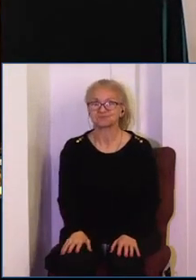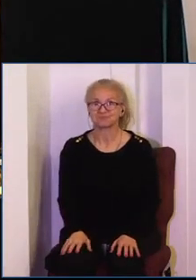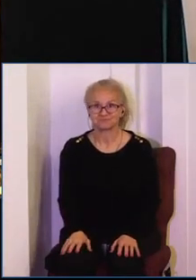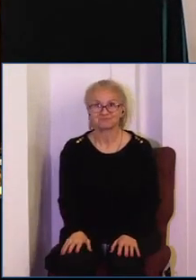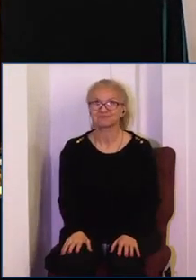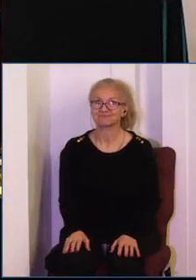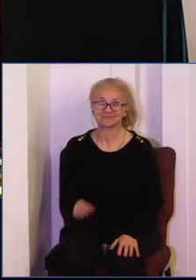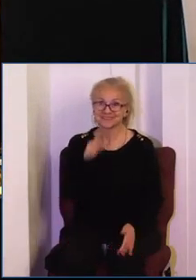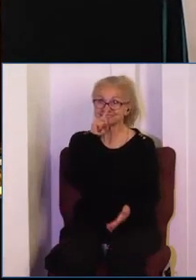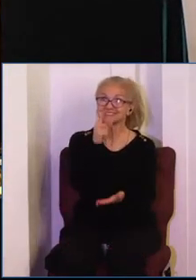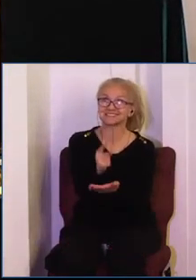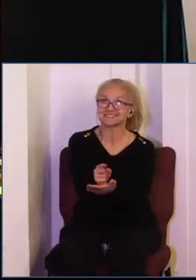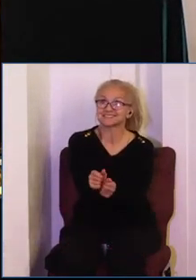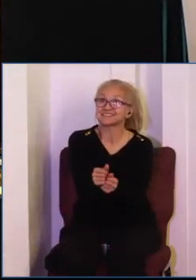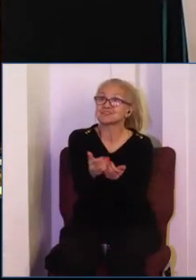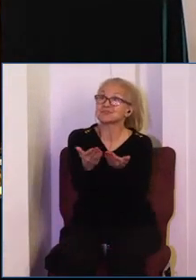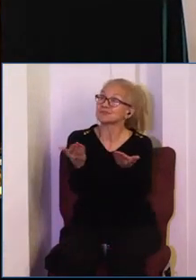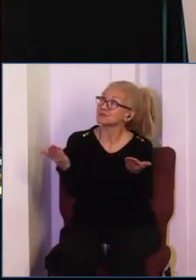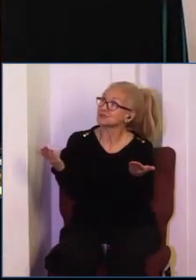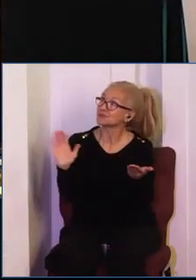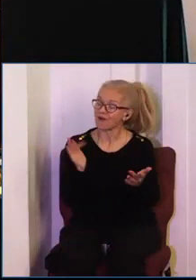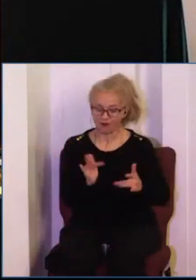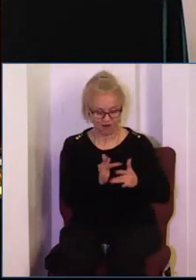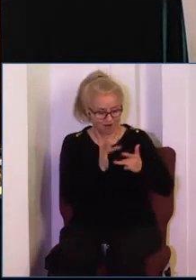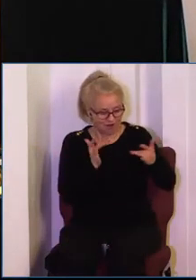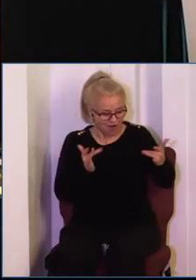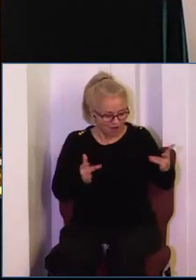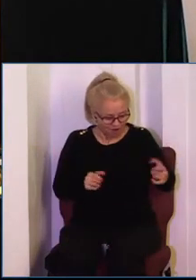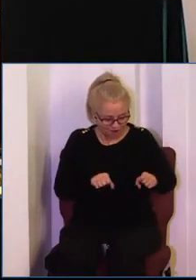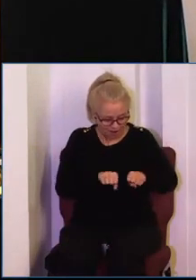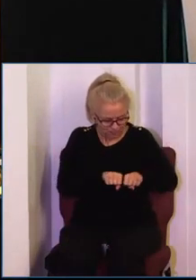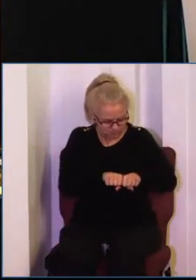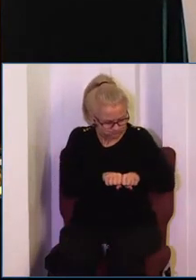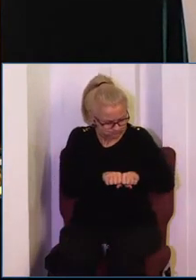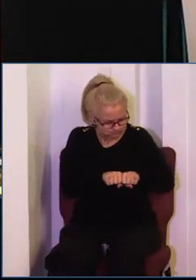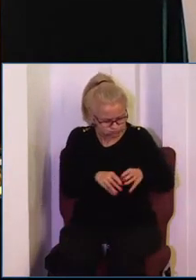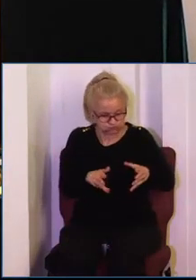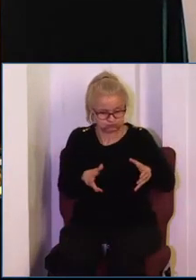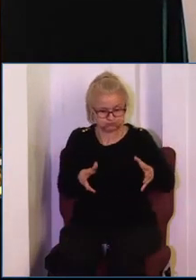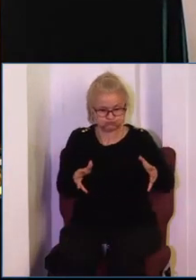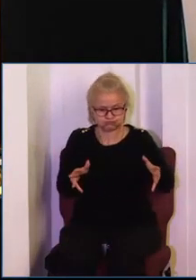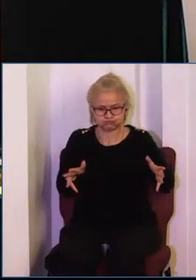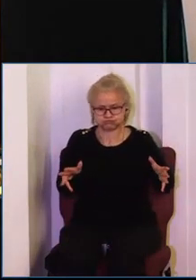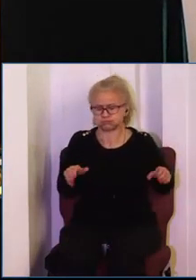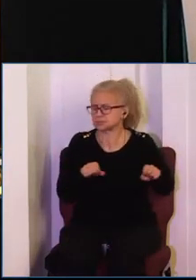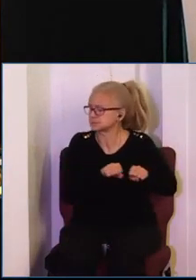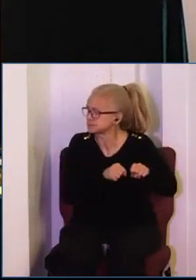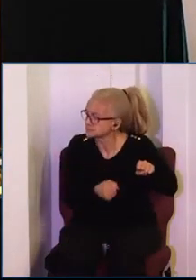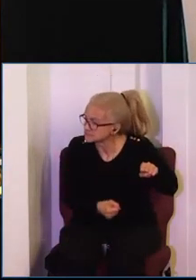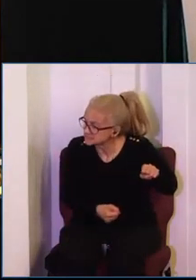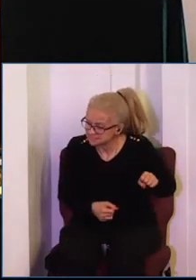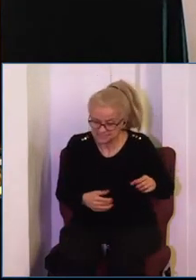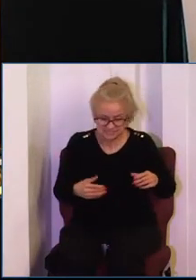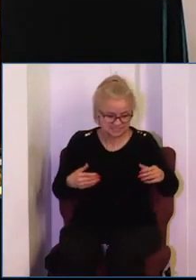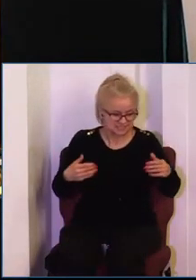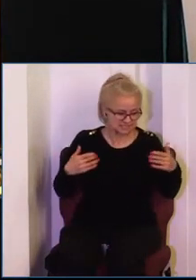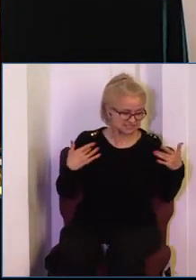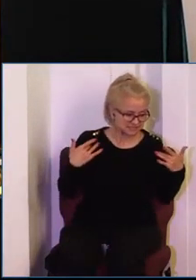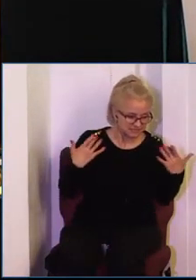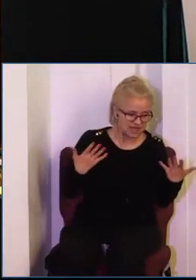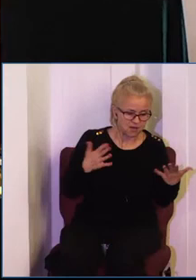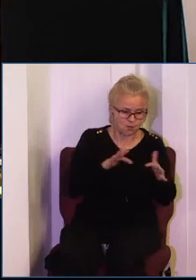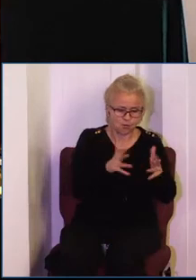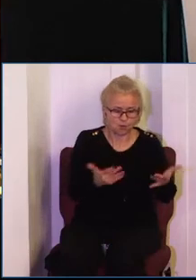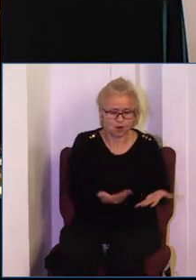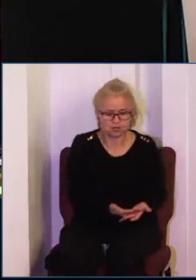In love with you, our hearts break at the sickness in body and spirit that grips our